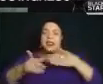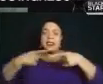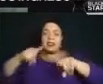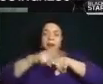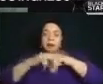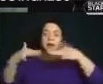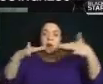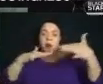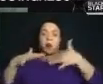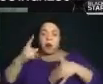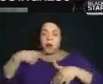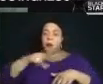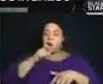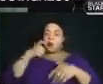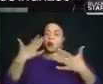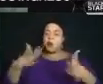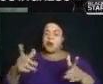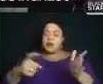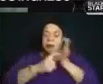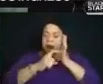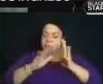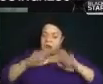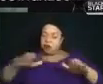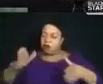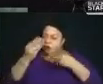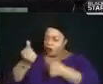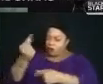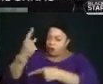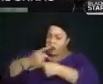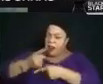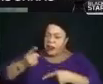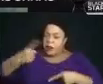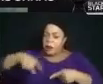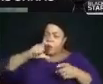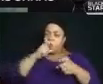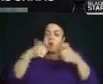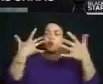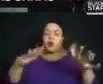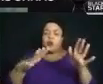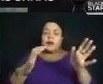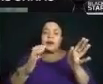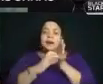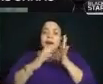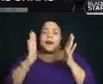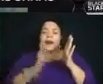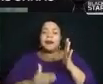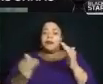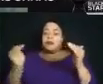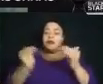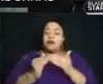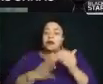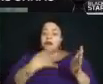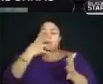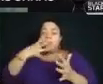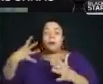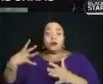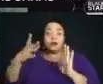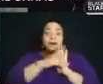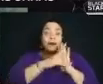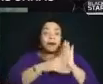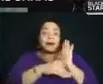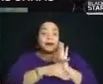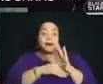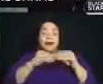demanded just immigration policies in a nation full of immigrants. All of these people have come to